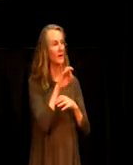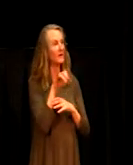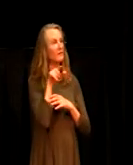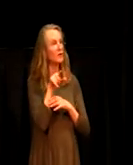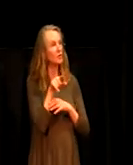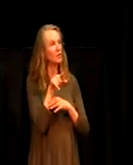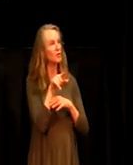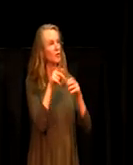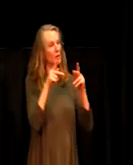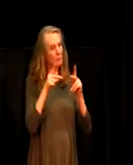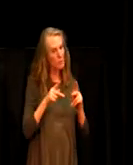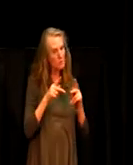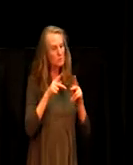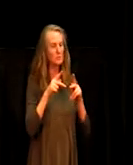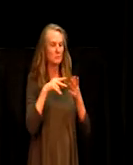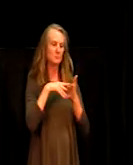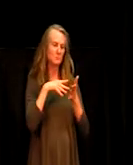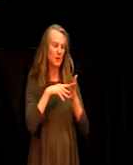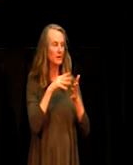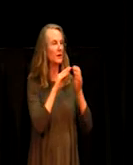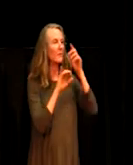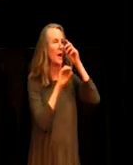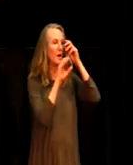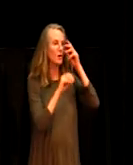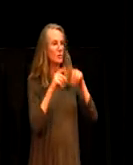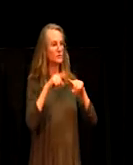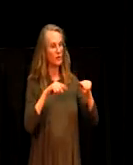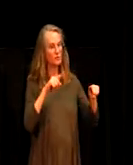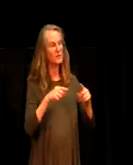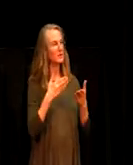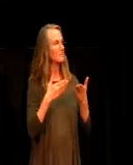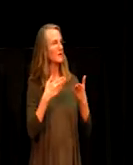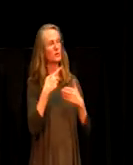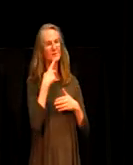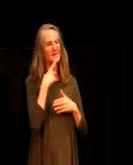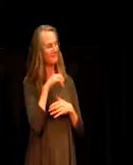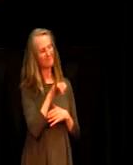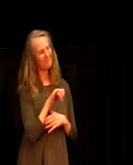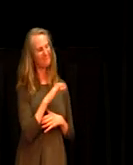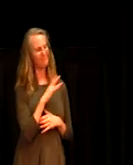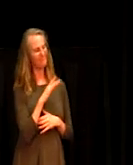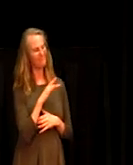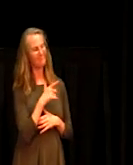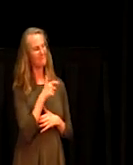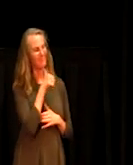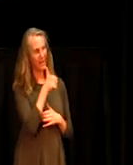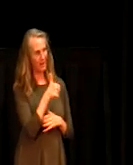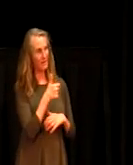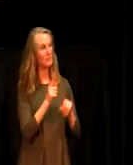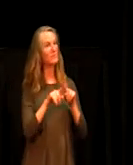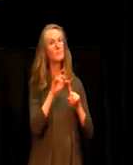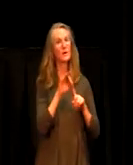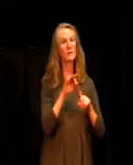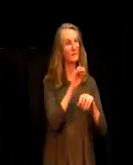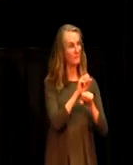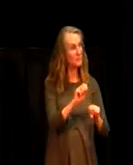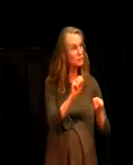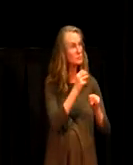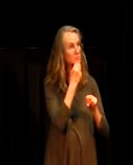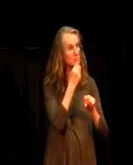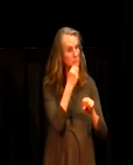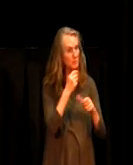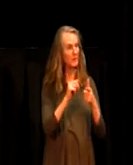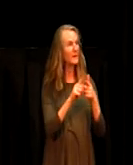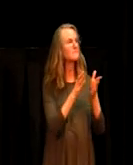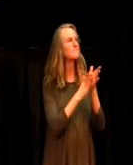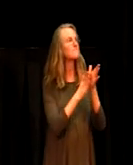biodiversity person, you'd maybe say, well, the rice paddies I'm not so excited about. But if you're a food security person, you might be all